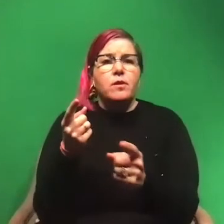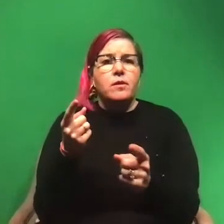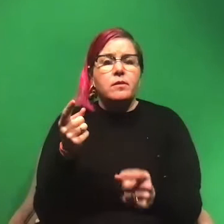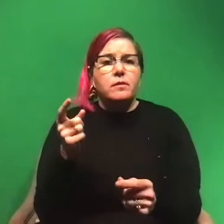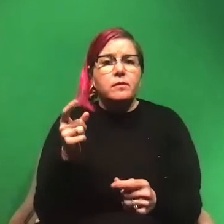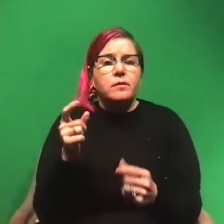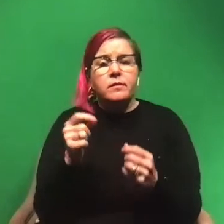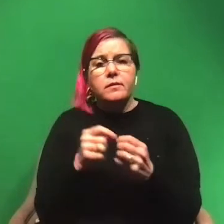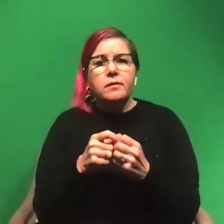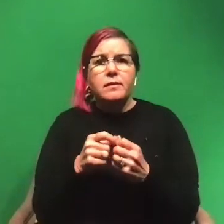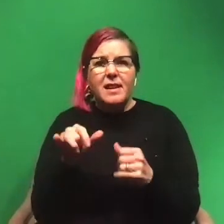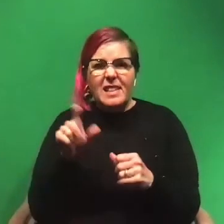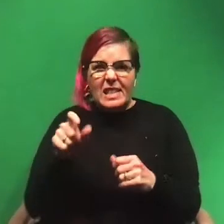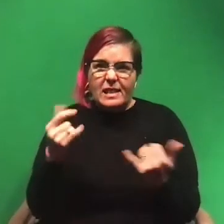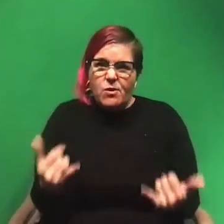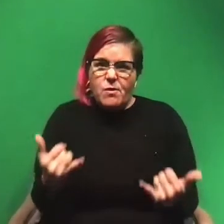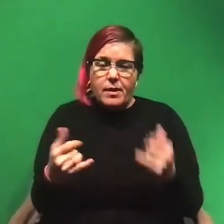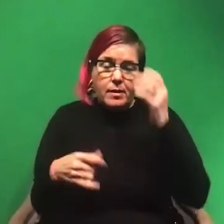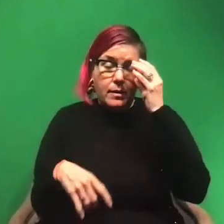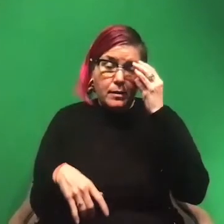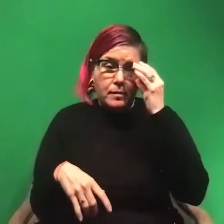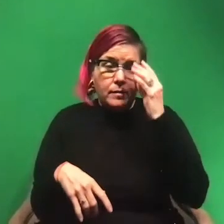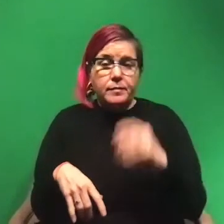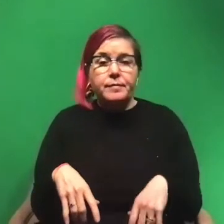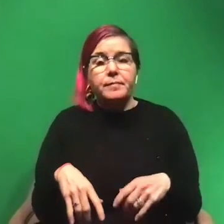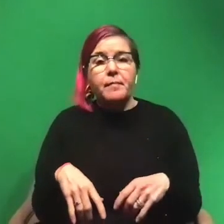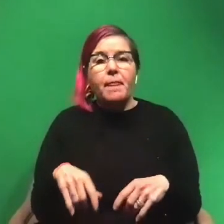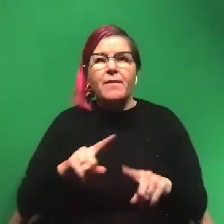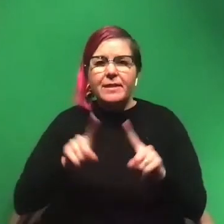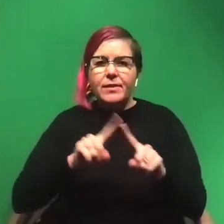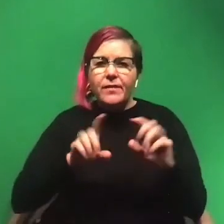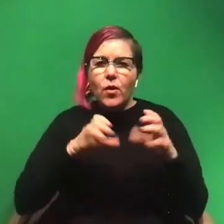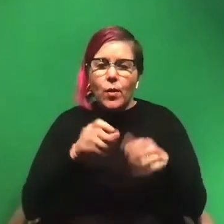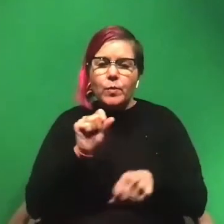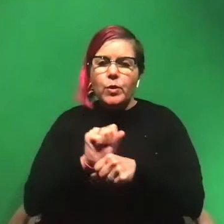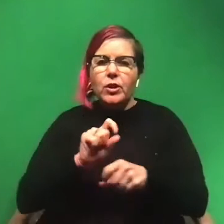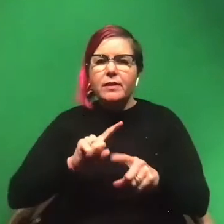now. There's different platforms. A lot of different groups are working in different platforms.